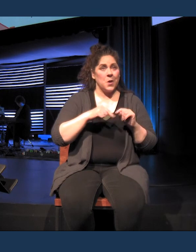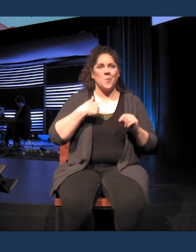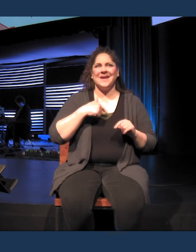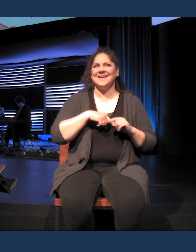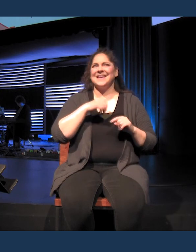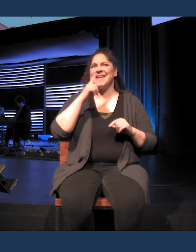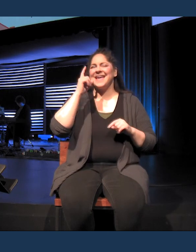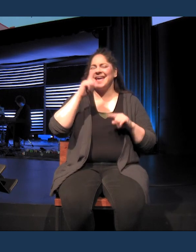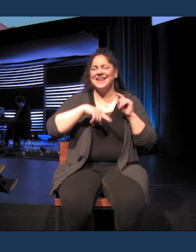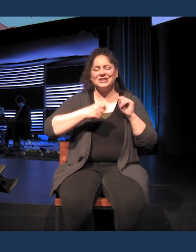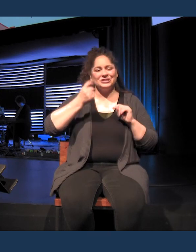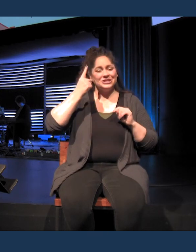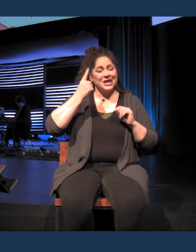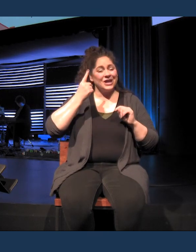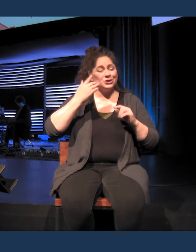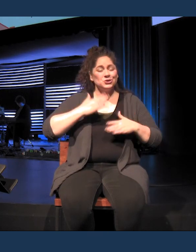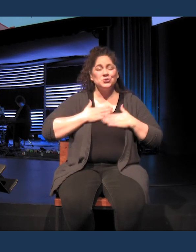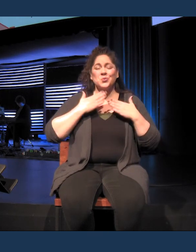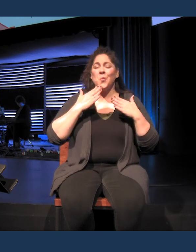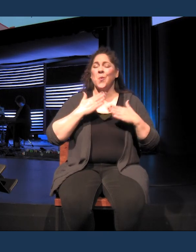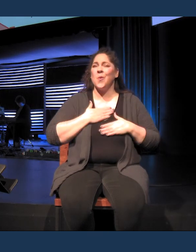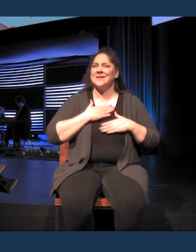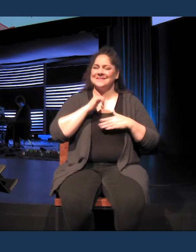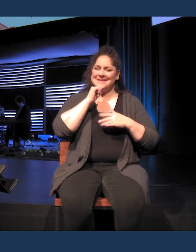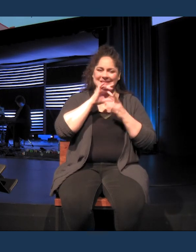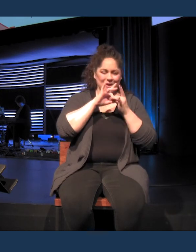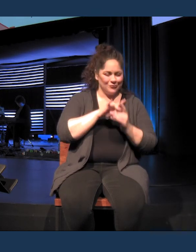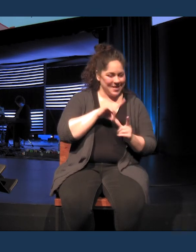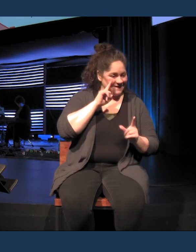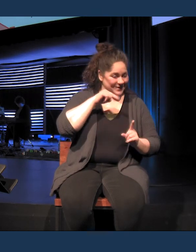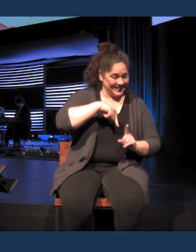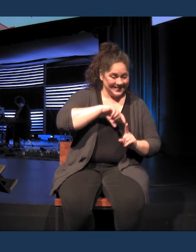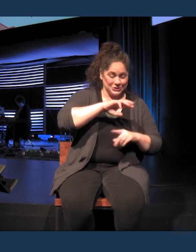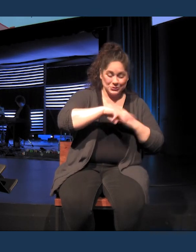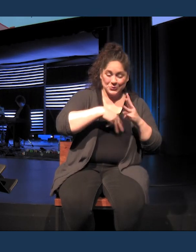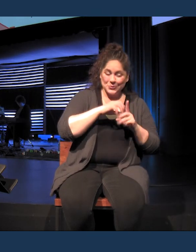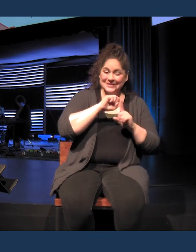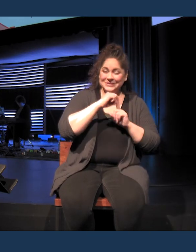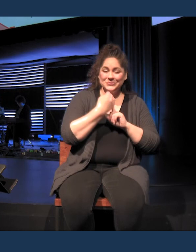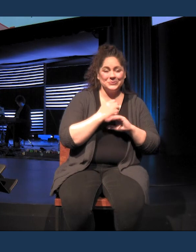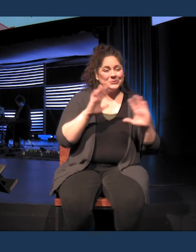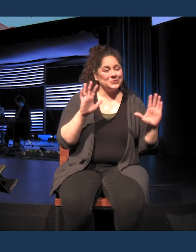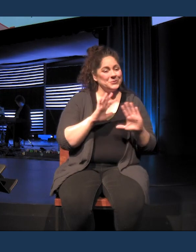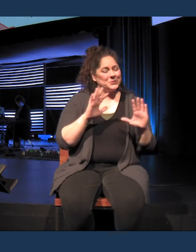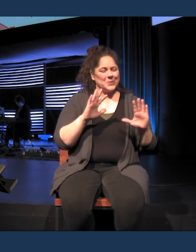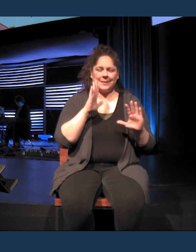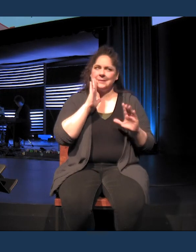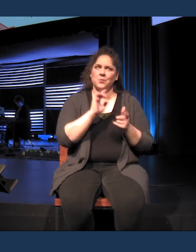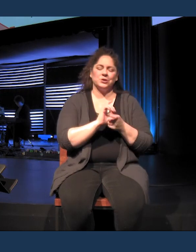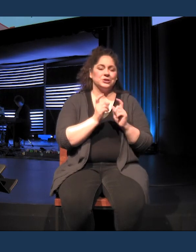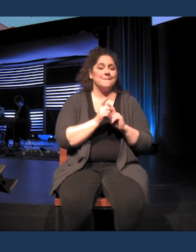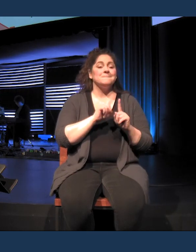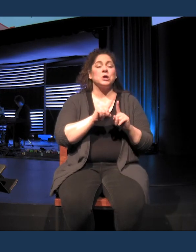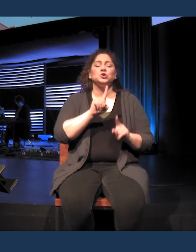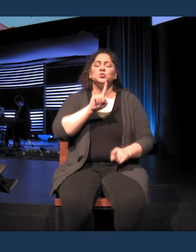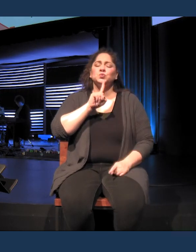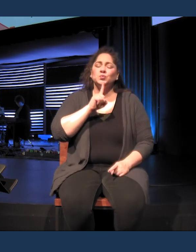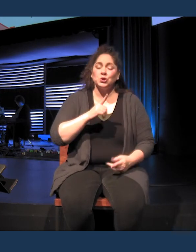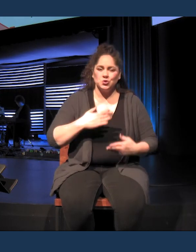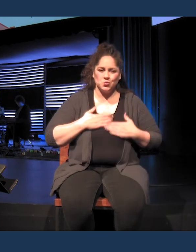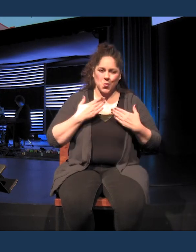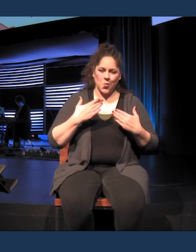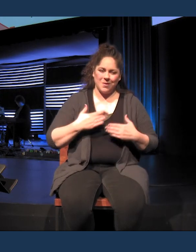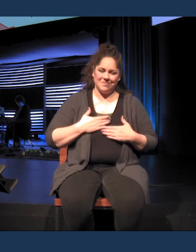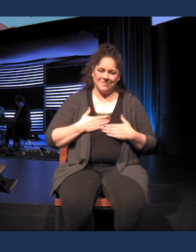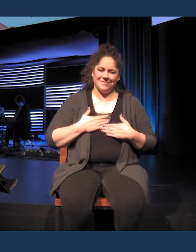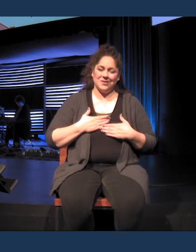joy that is not connected to circumstances in this world. That's gonna change. But true joy